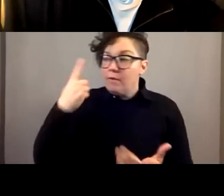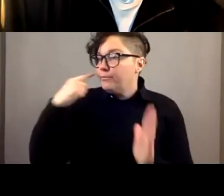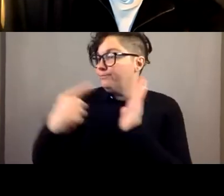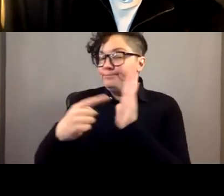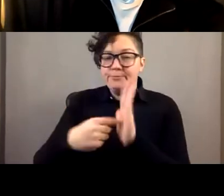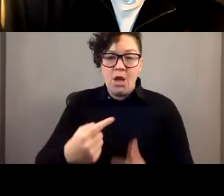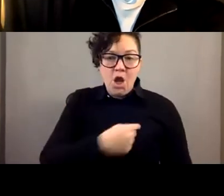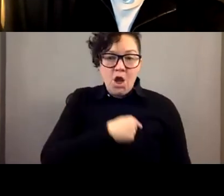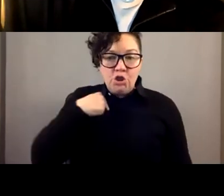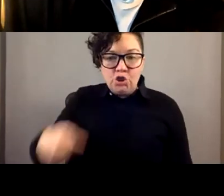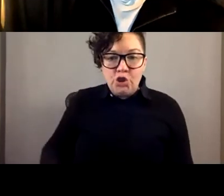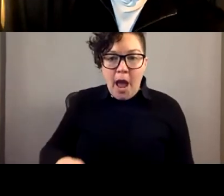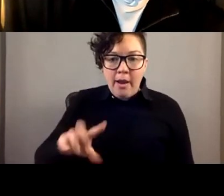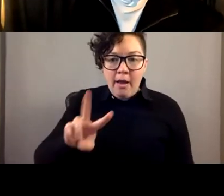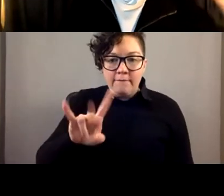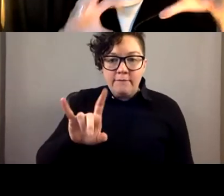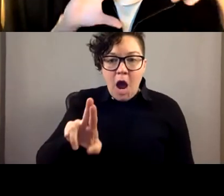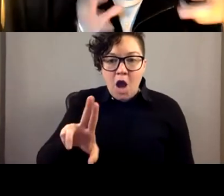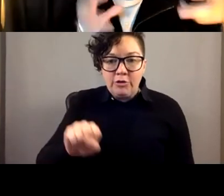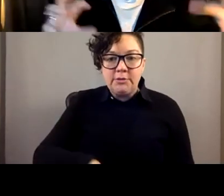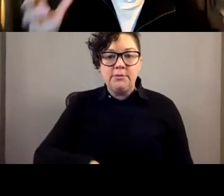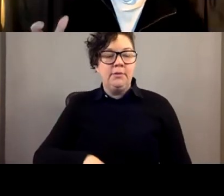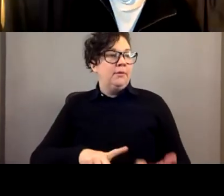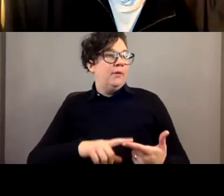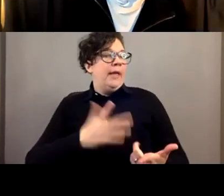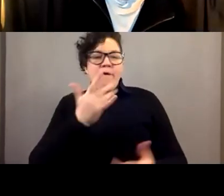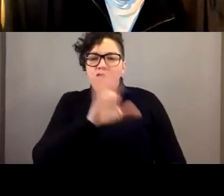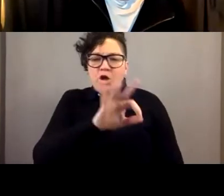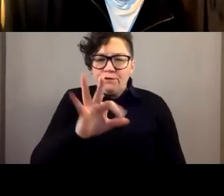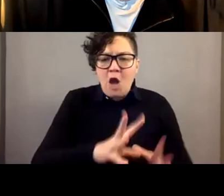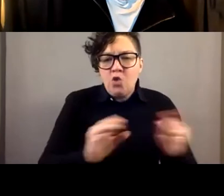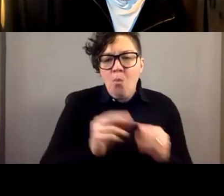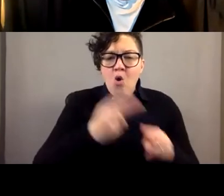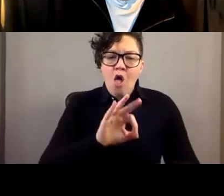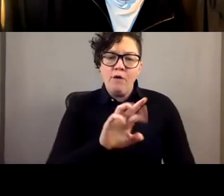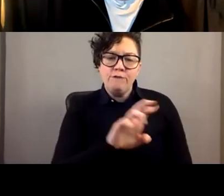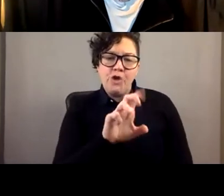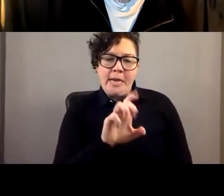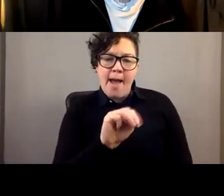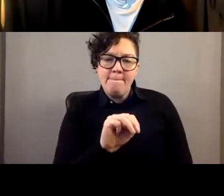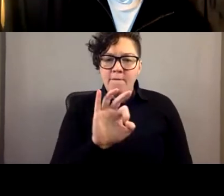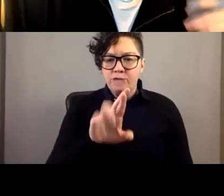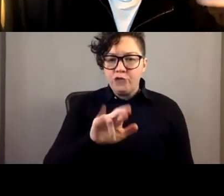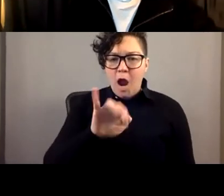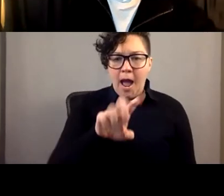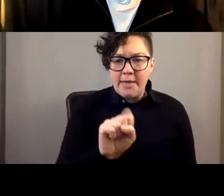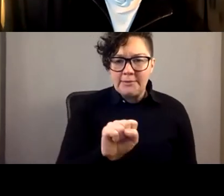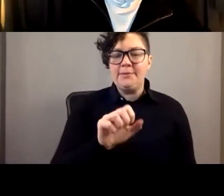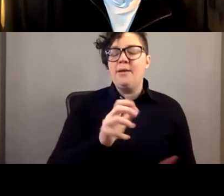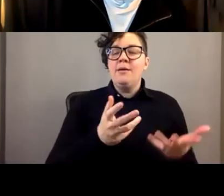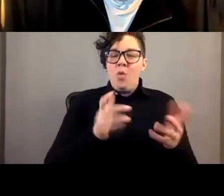we did it with French fries before, freedom fries or whatever, you know, that this kind of play with language is very, very powerful and inductive. And when